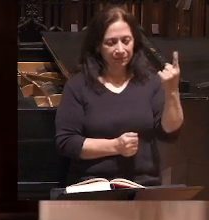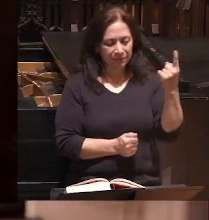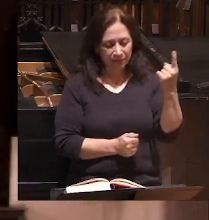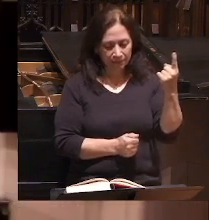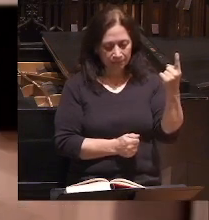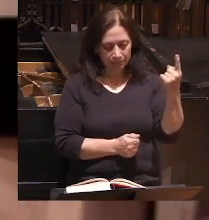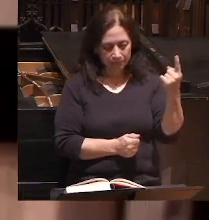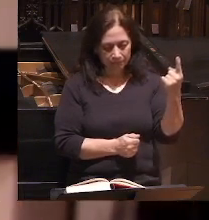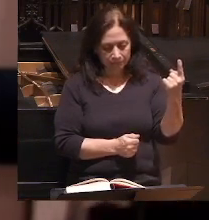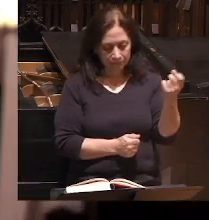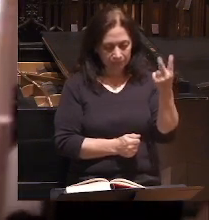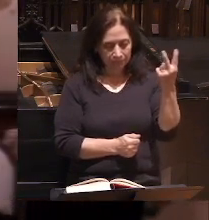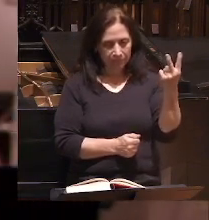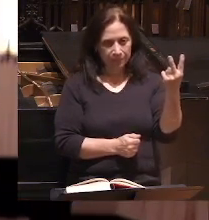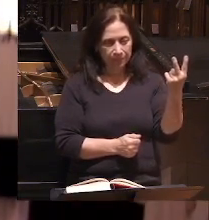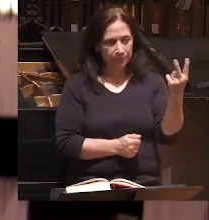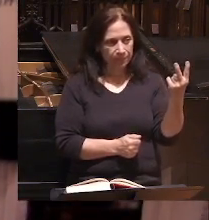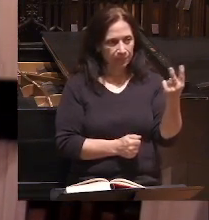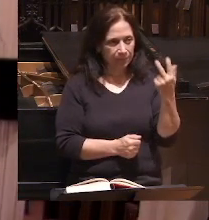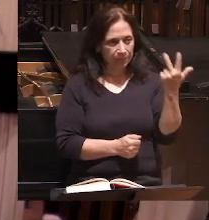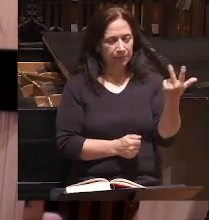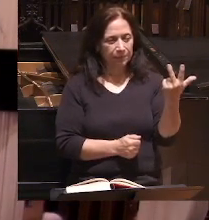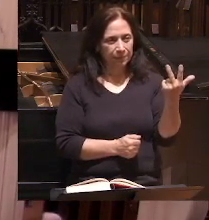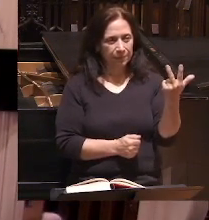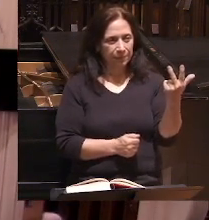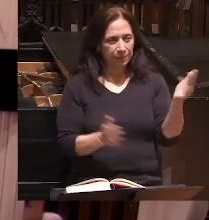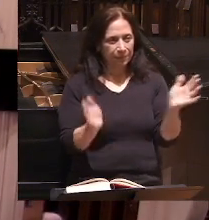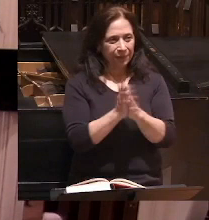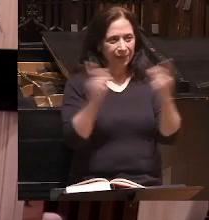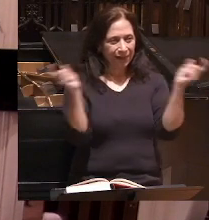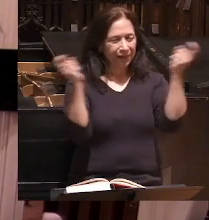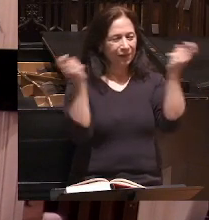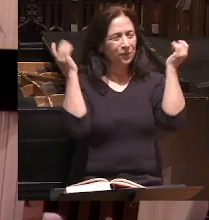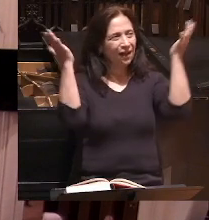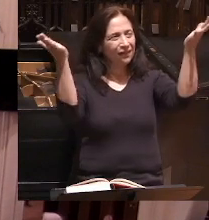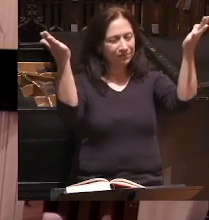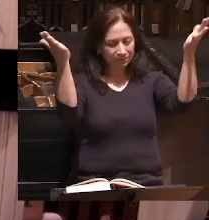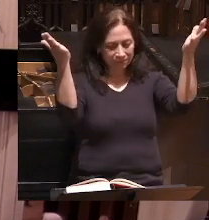One, two, three.